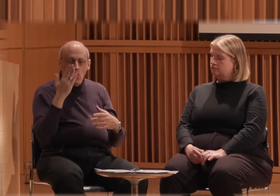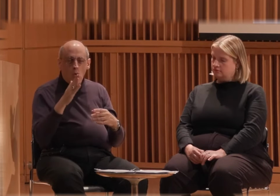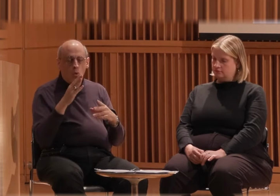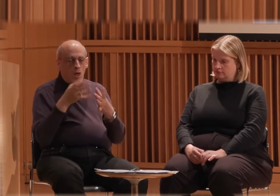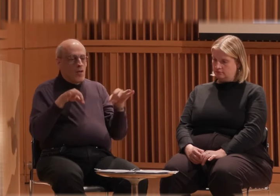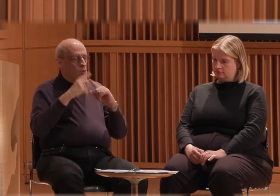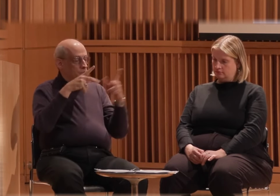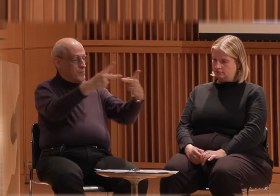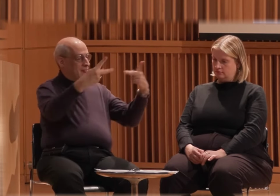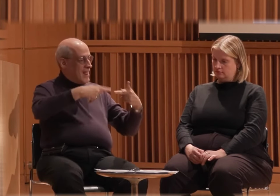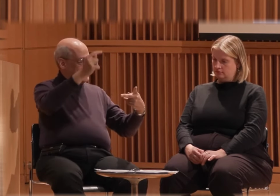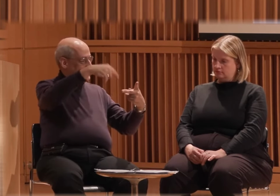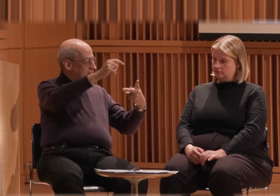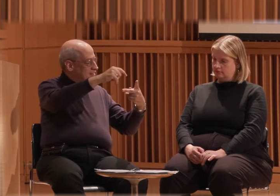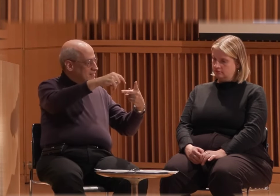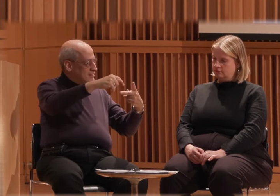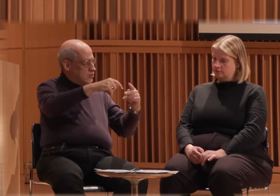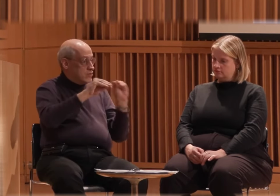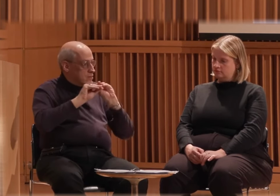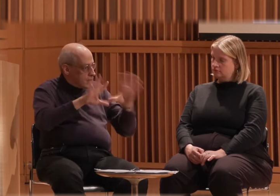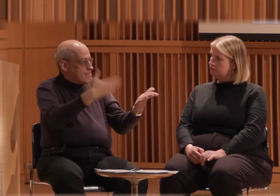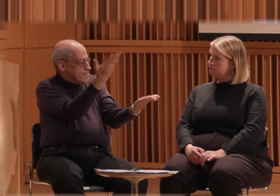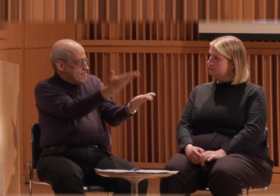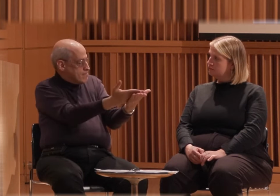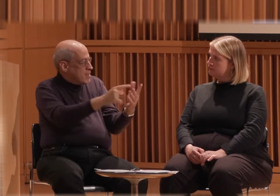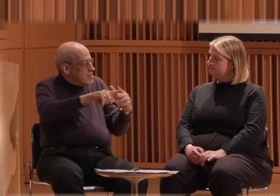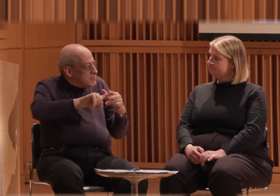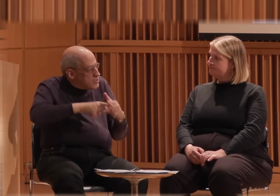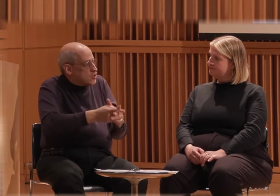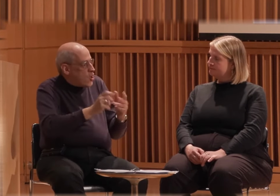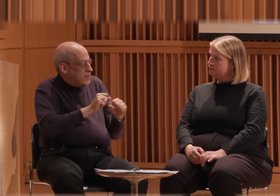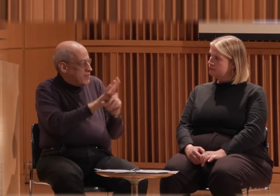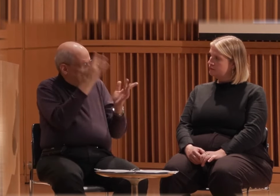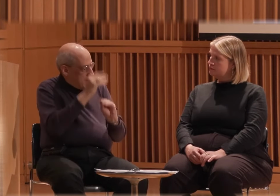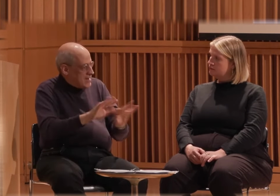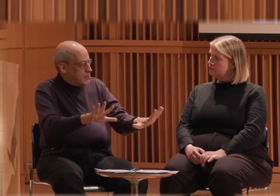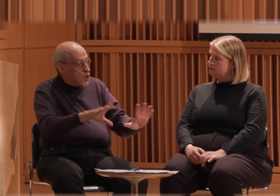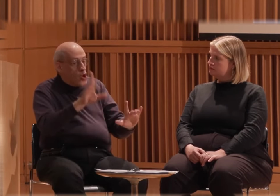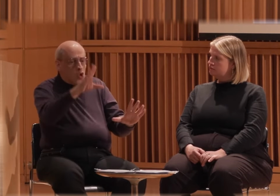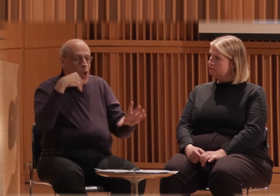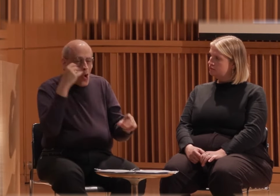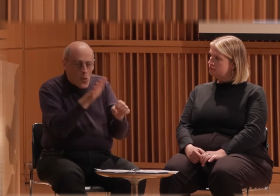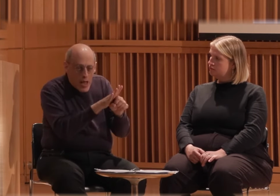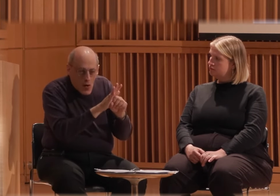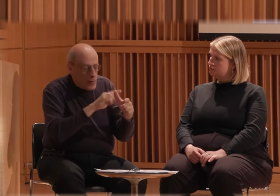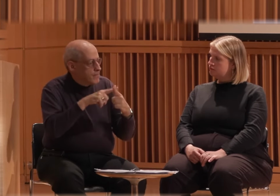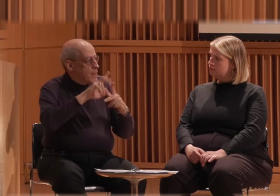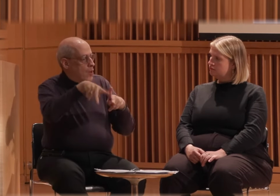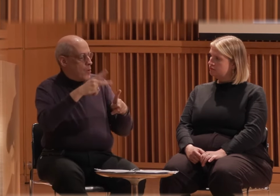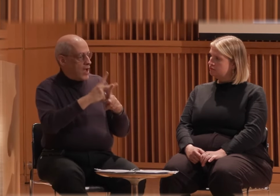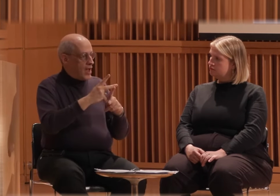of place was very, very pronounced, particularly at the start of the pandemic. Where you lived, what kind of